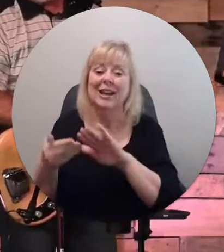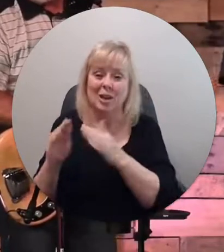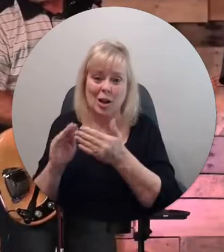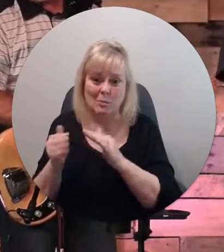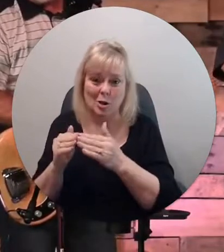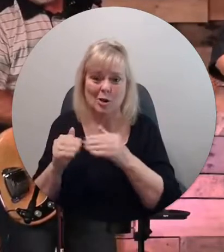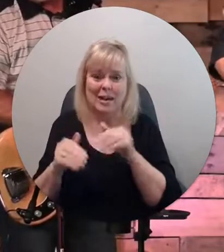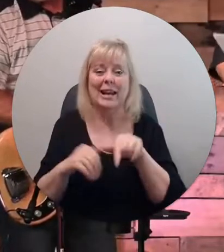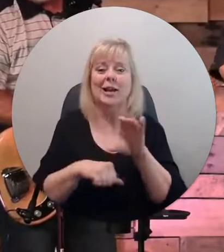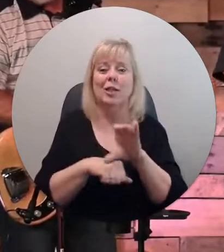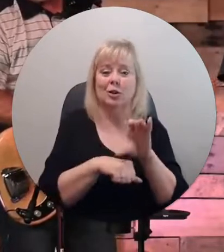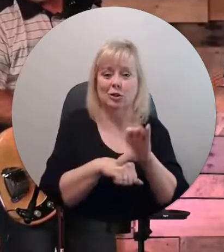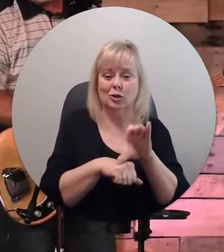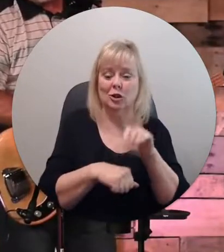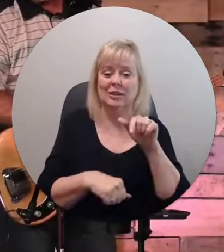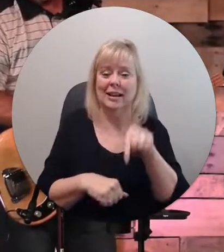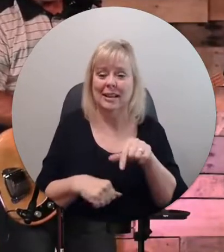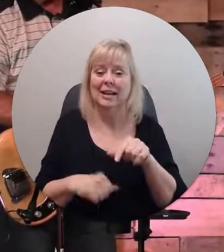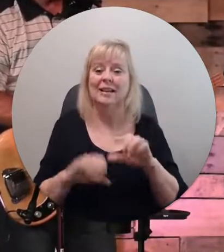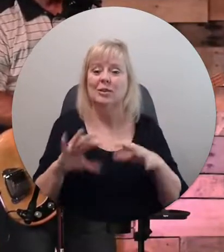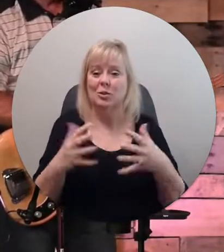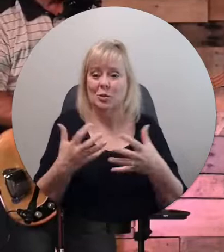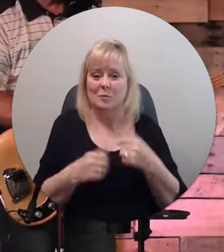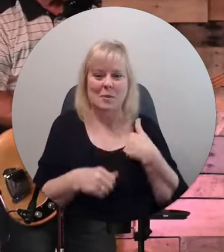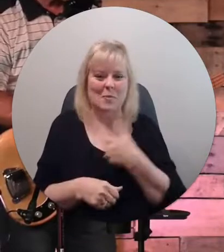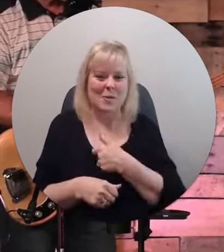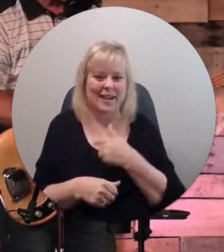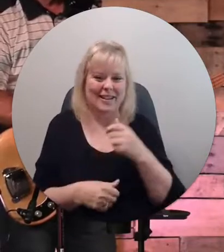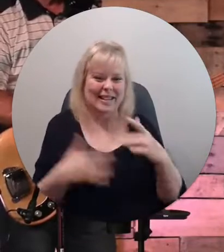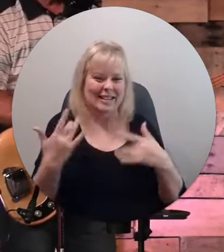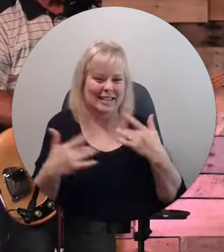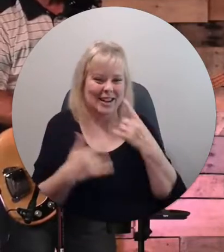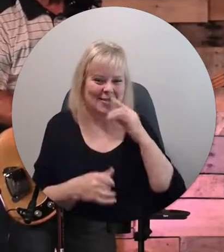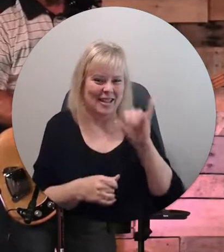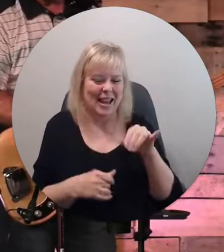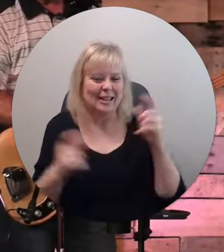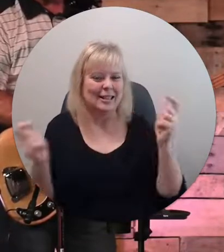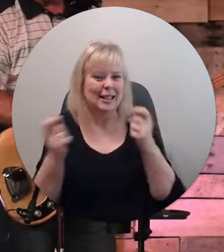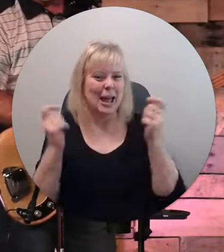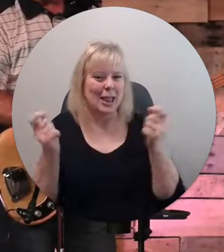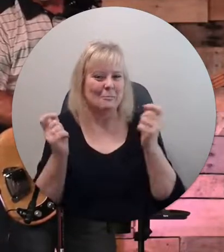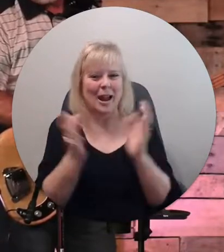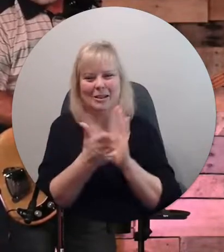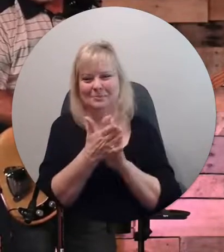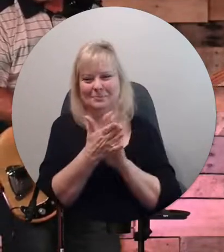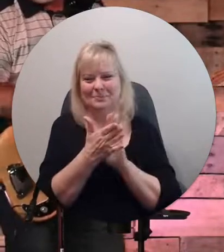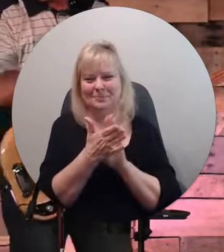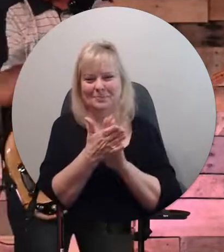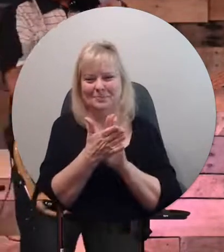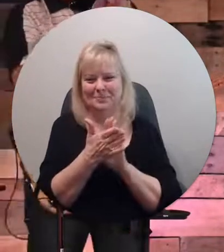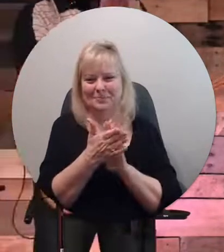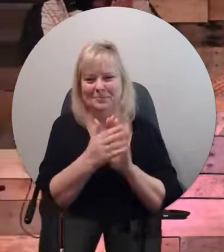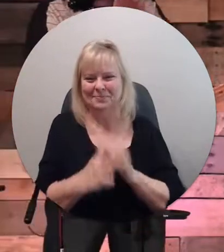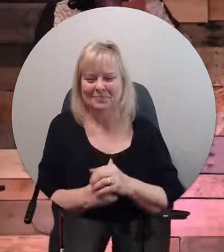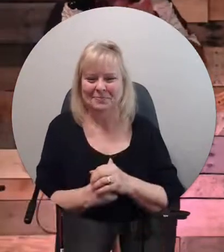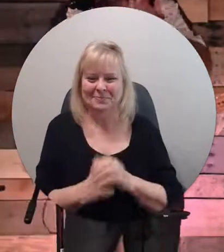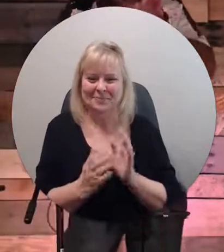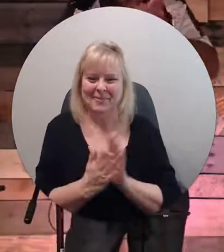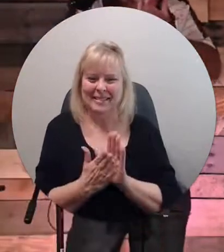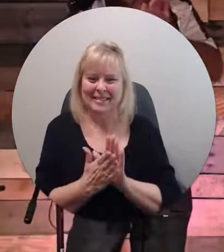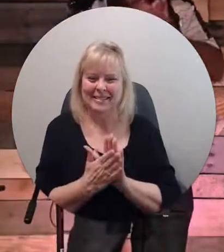this congregation. And we're very, very excited. And I want to celebrate that with her. So if you would please.